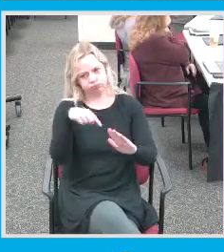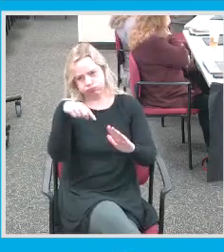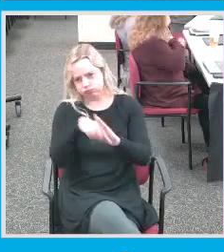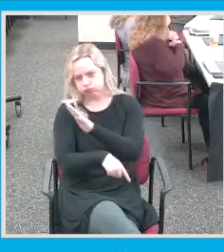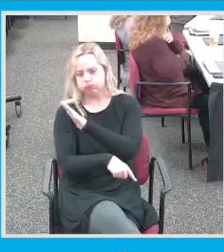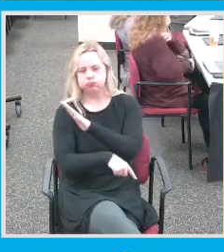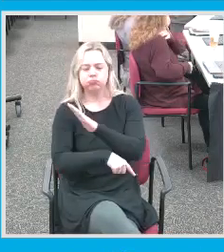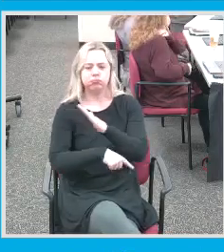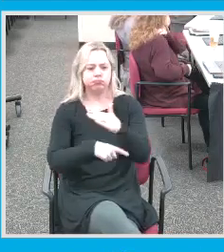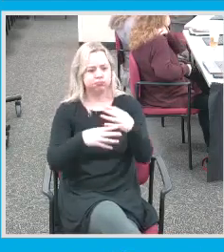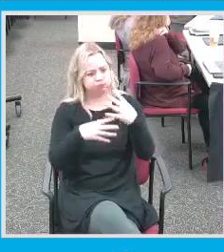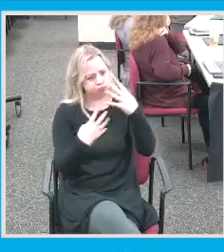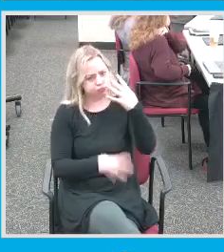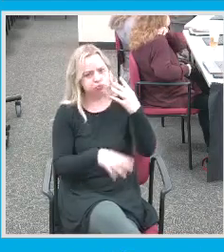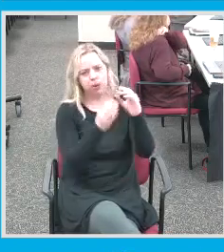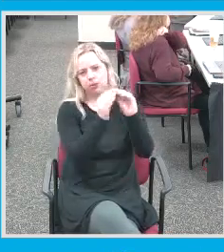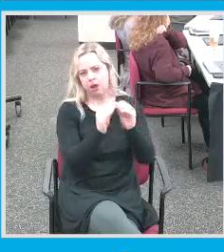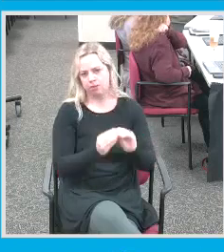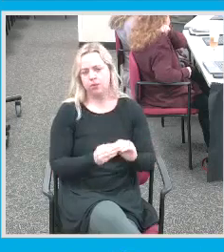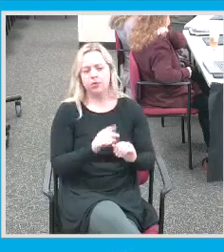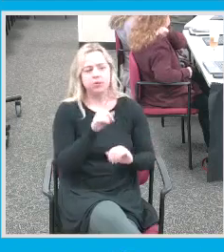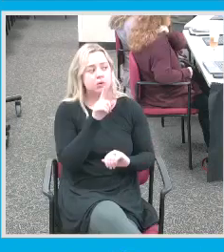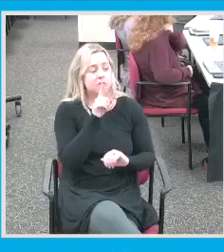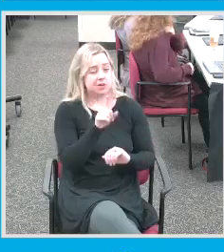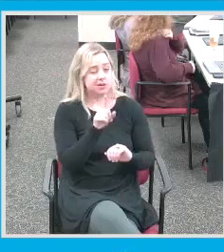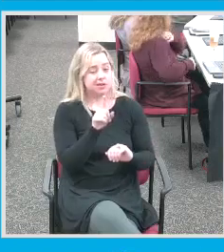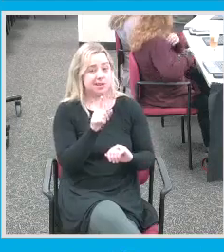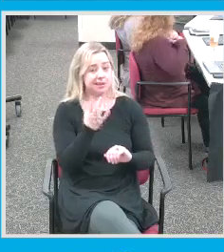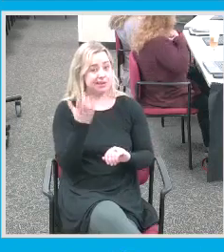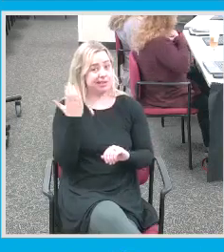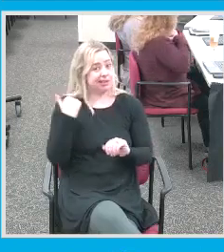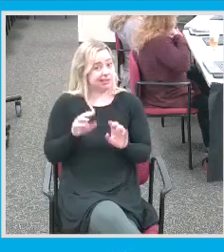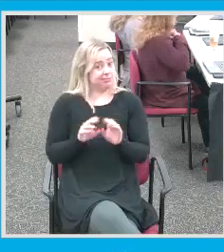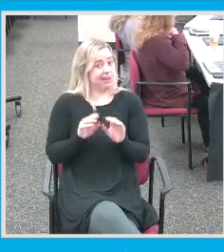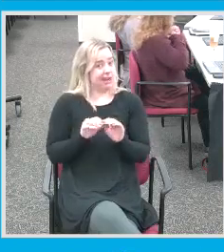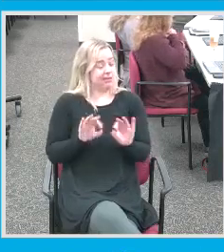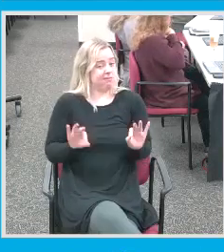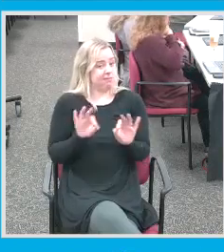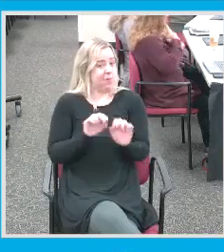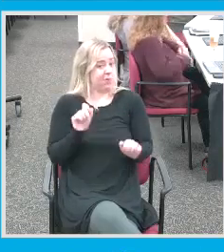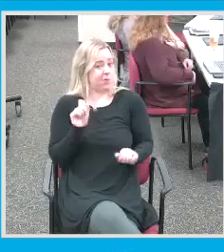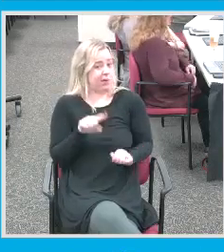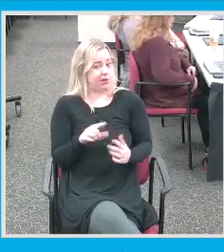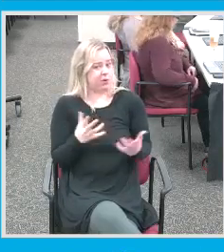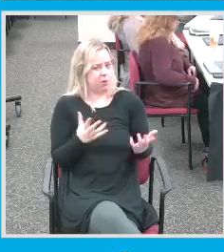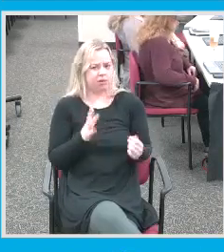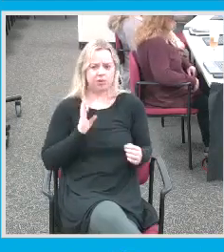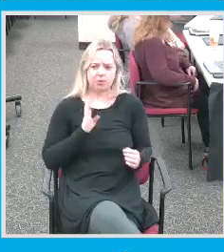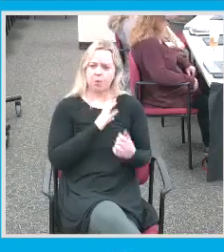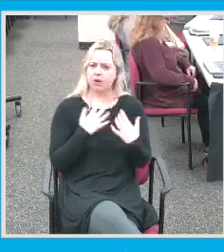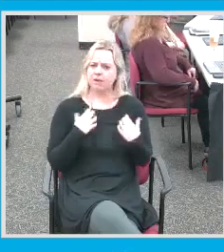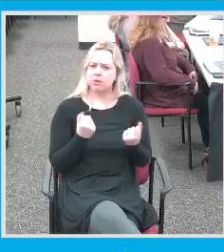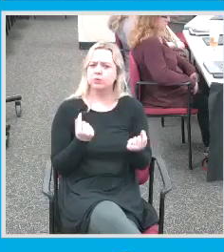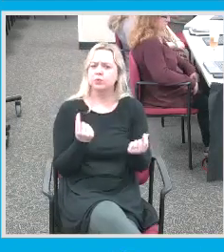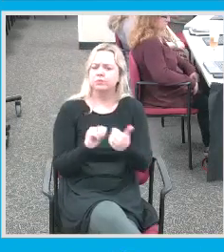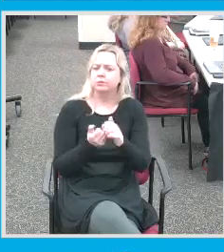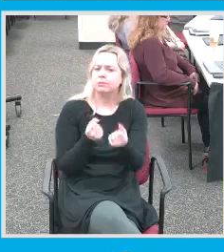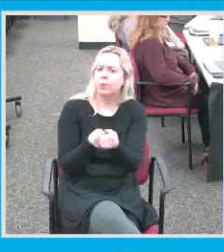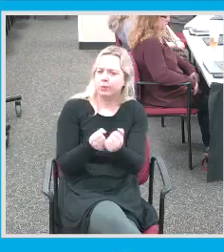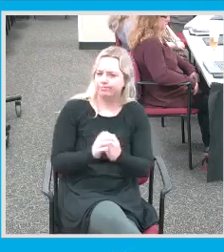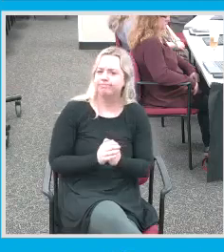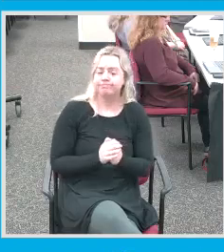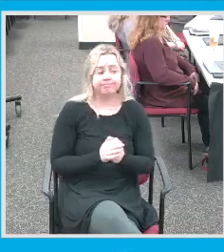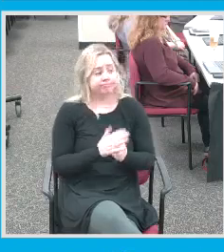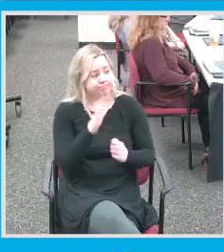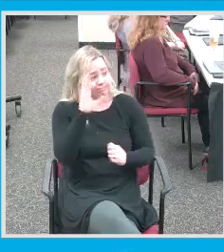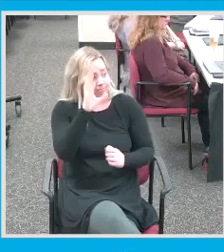data in it, and I think one of the most important questions that was asked last time is, what can the Board of Health do? Good morning. So